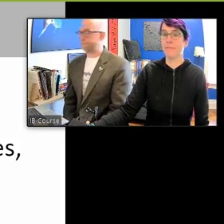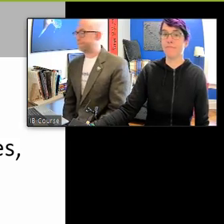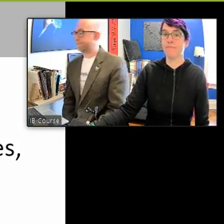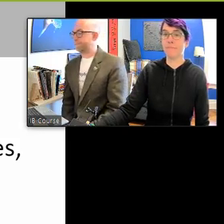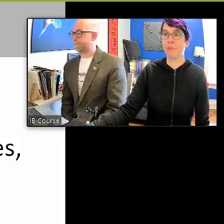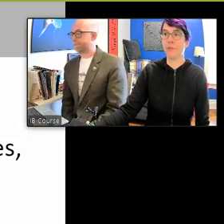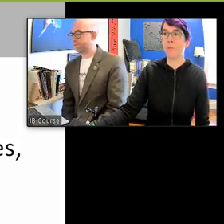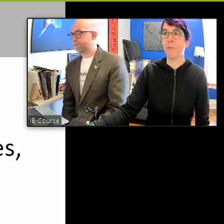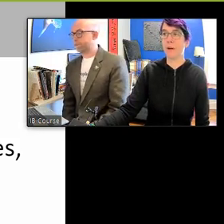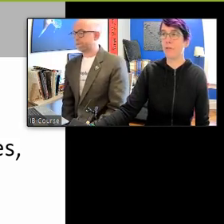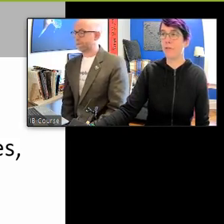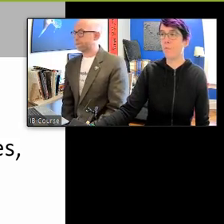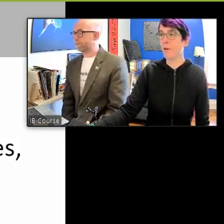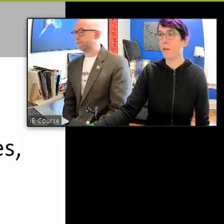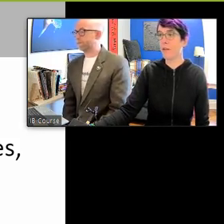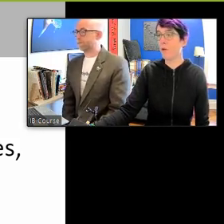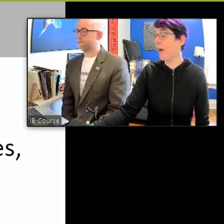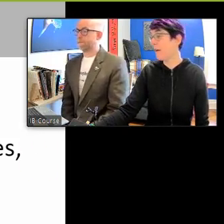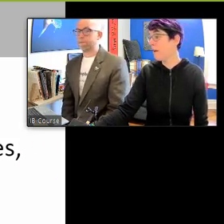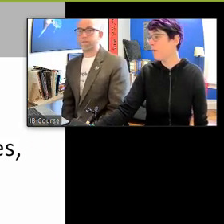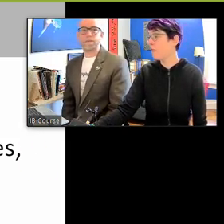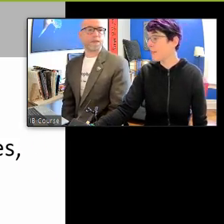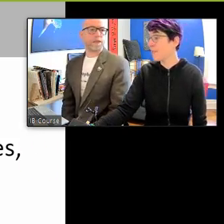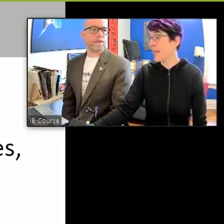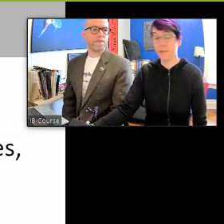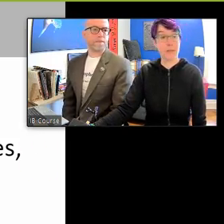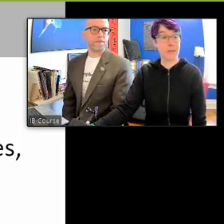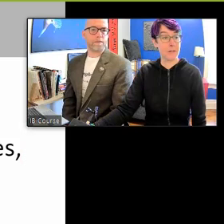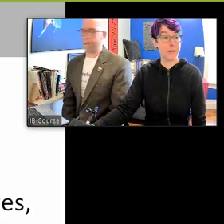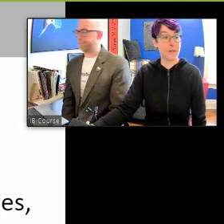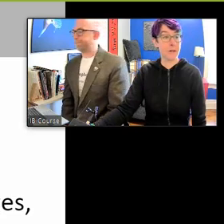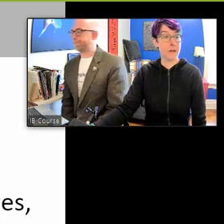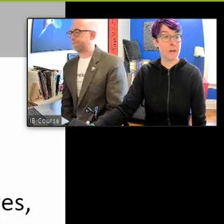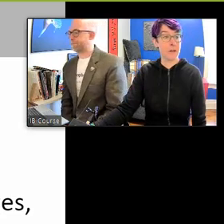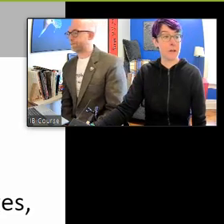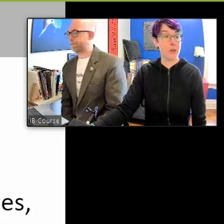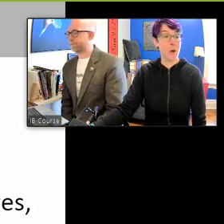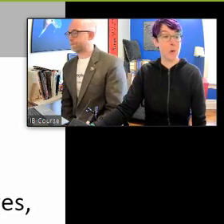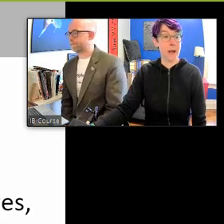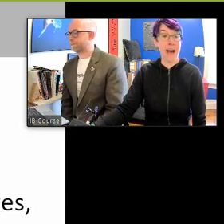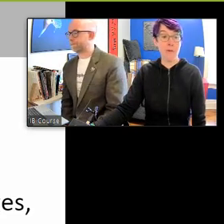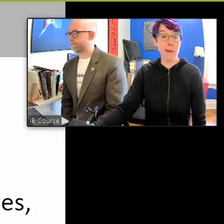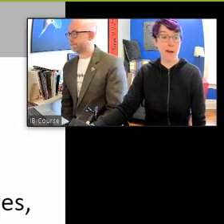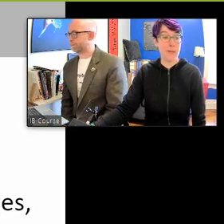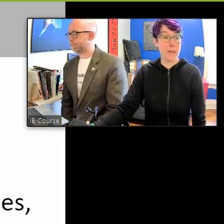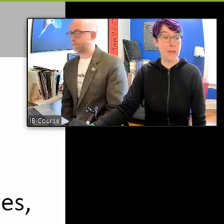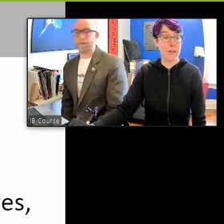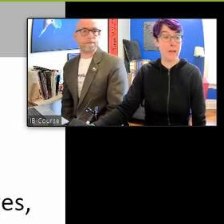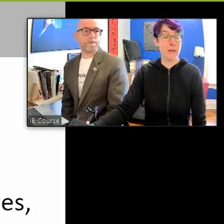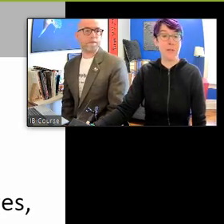thing? Super, super good. Okay. We've got some things. Okay. So how